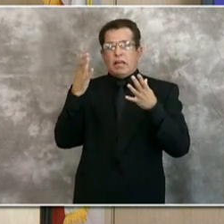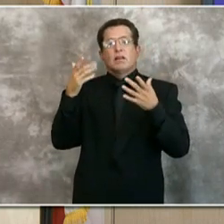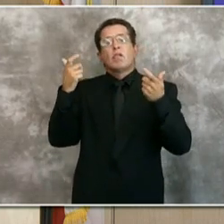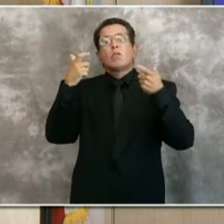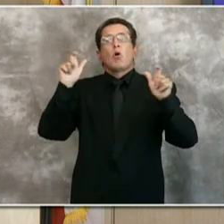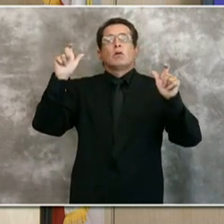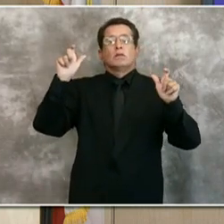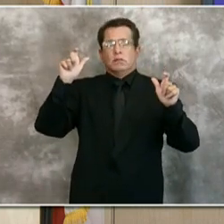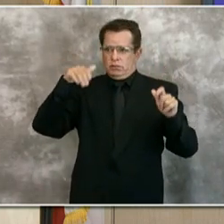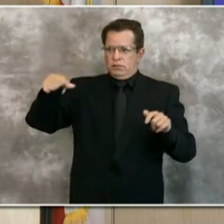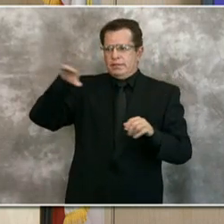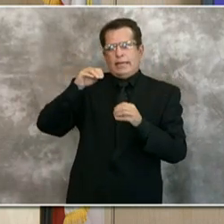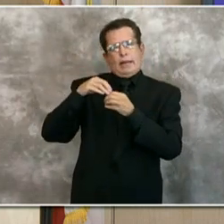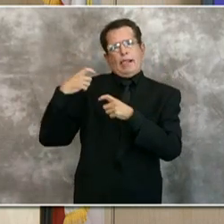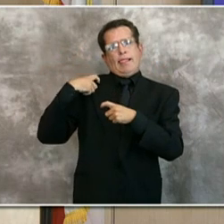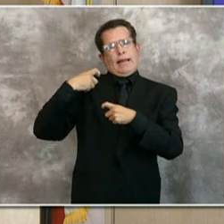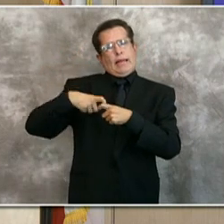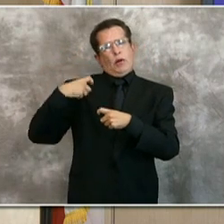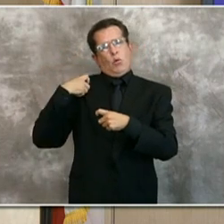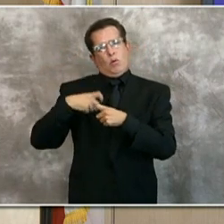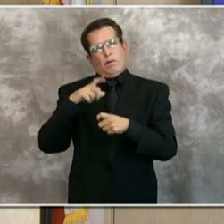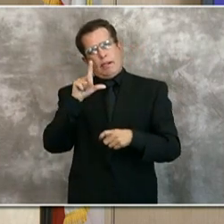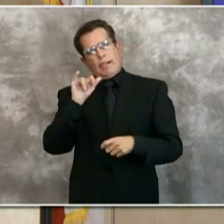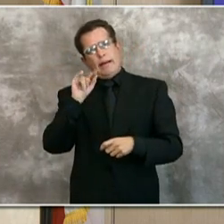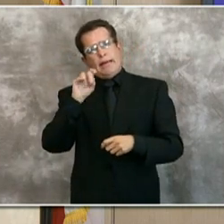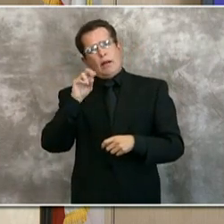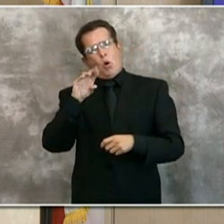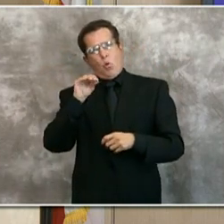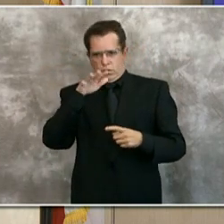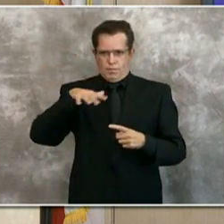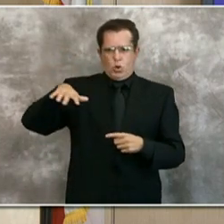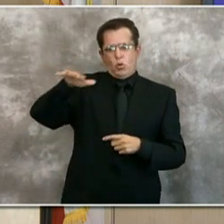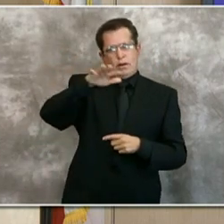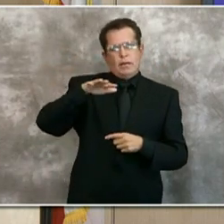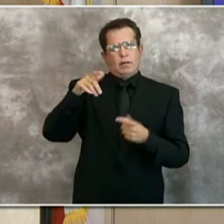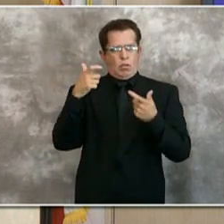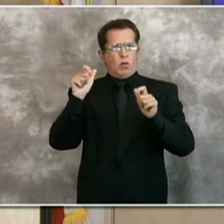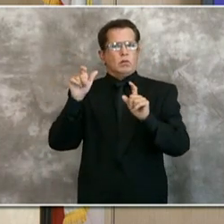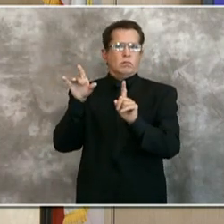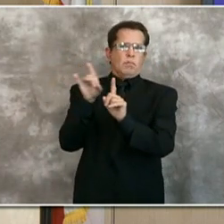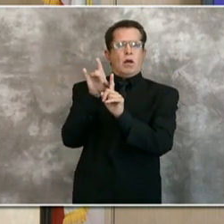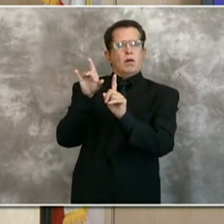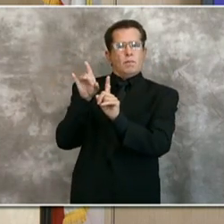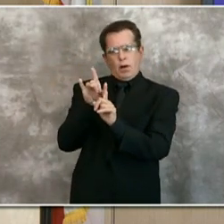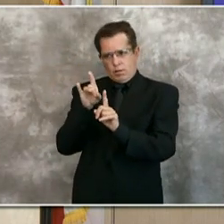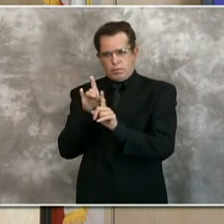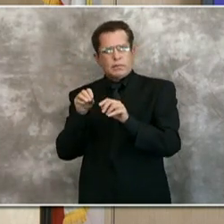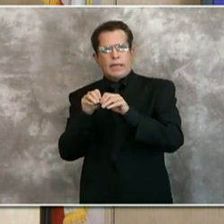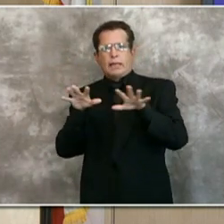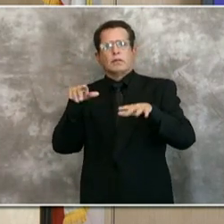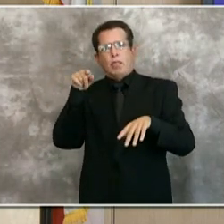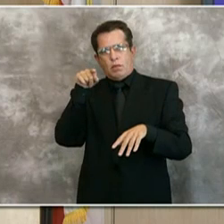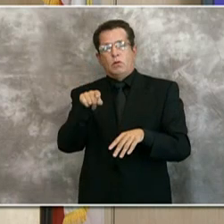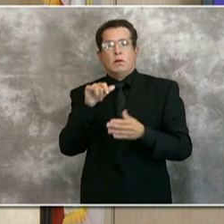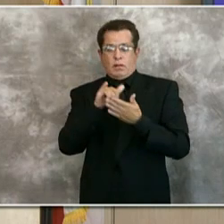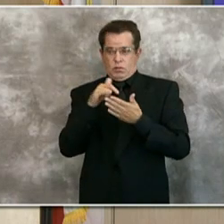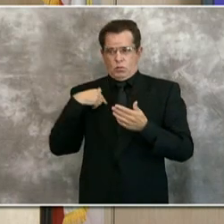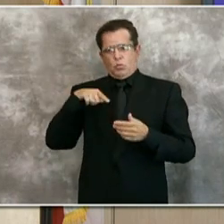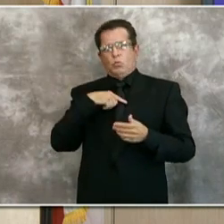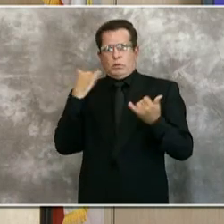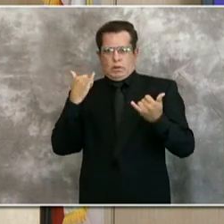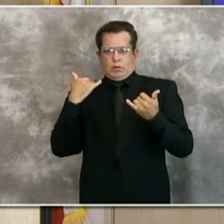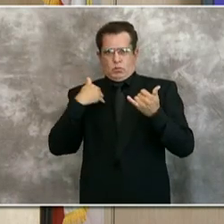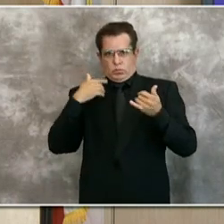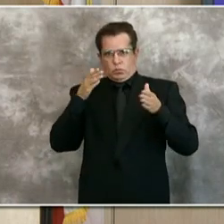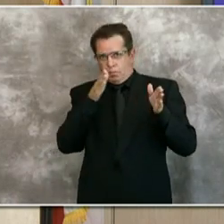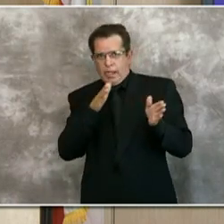cases in the Latino community. One of the measures we are looking at is making sure that as we beef up